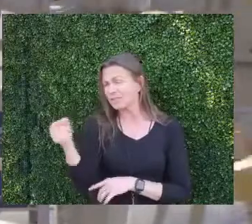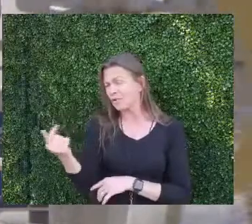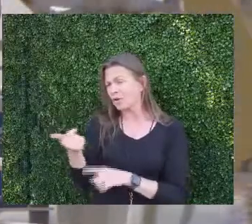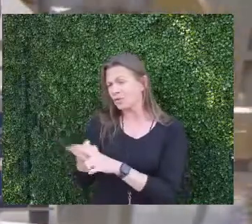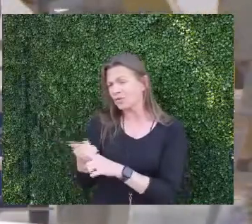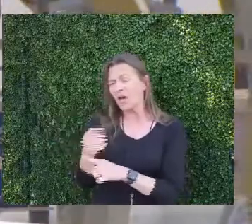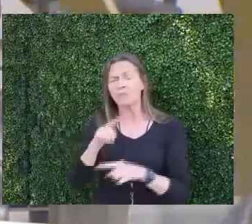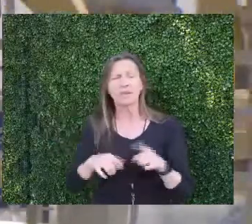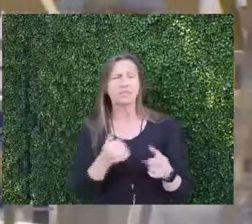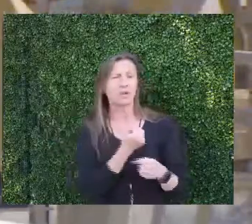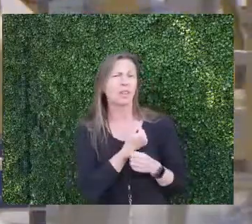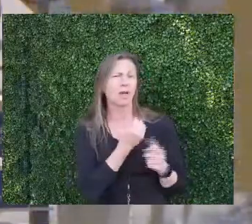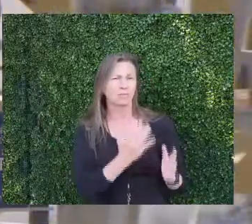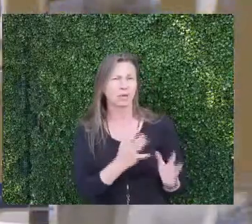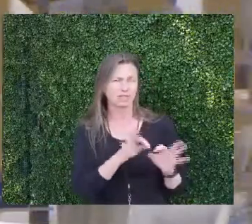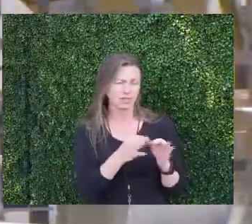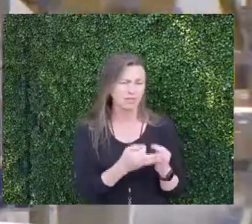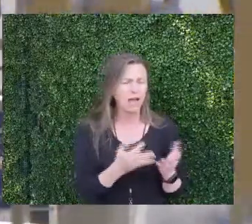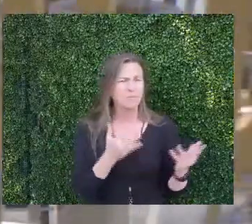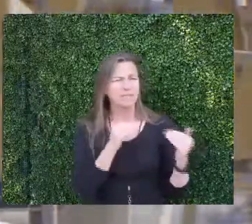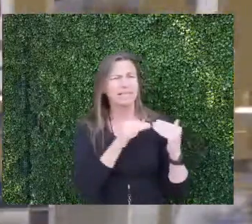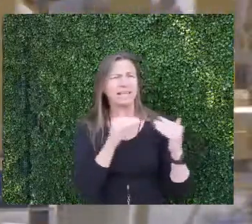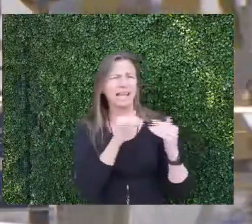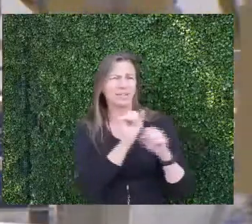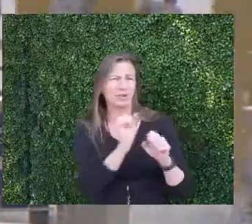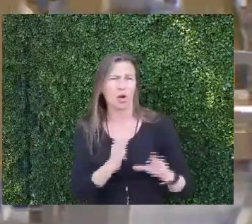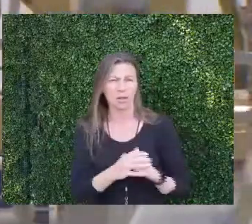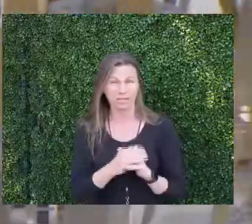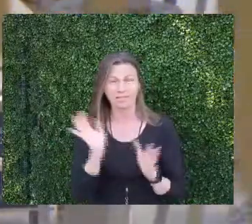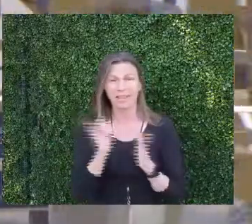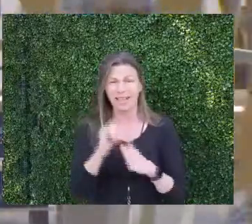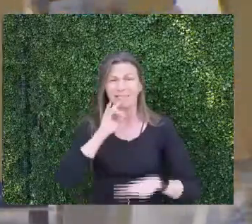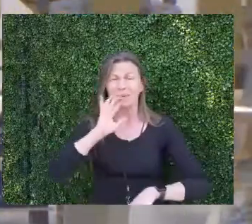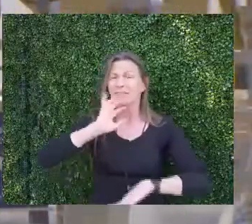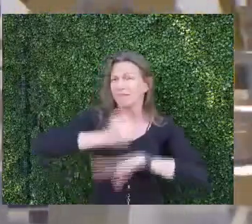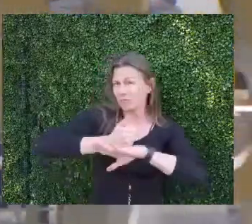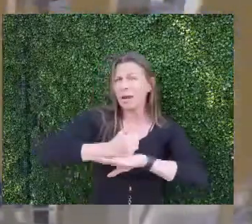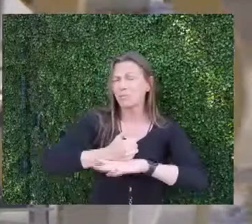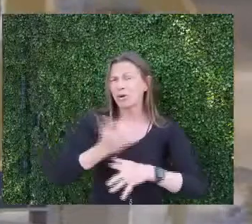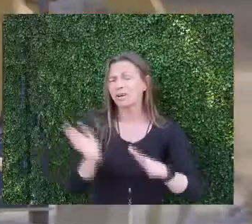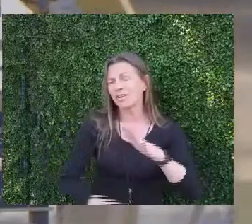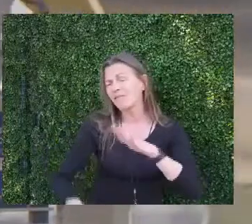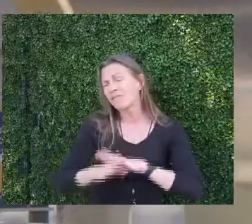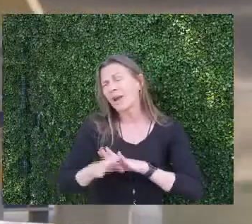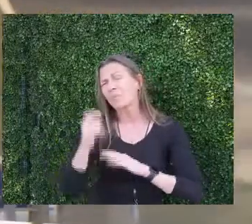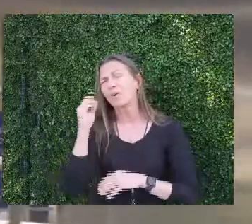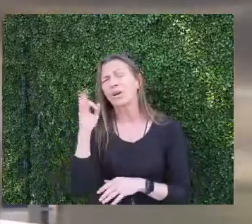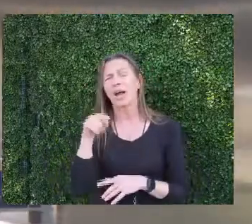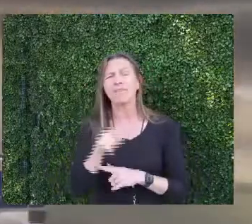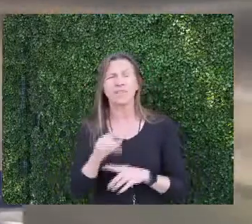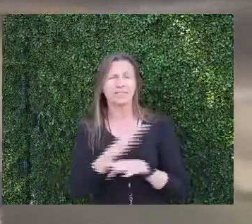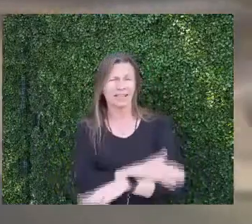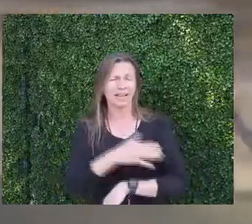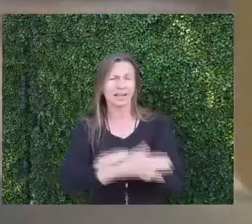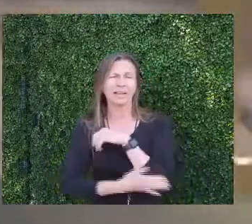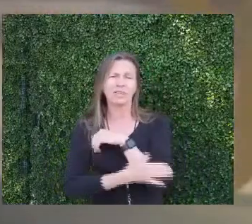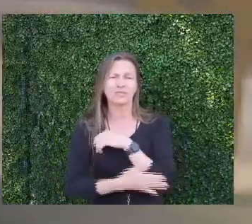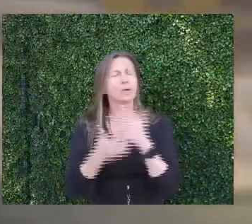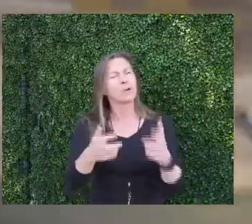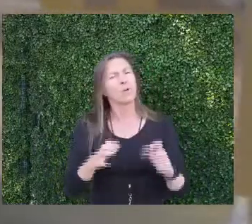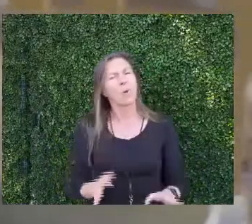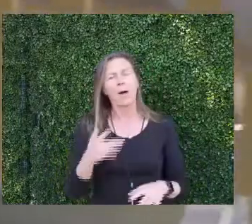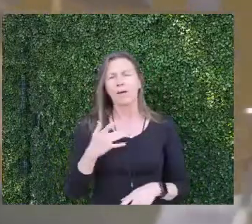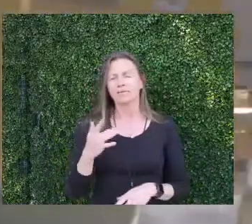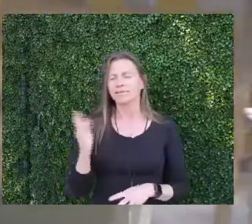colleagues. That's been the framework for this country. We don't want anyone to be discriminated in any way, shape, or form. That